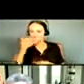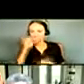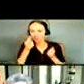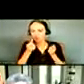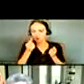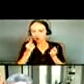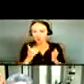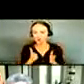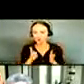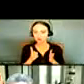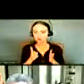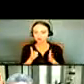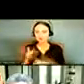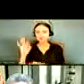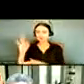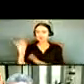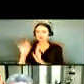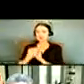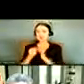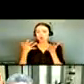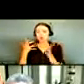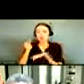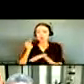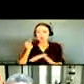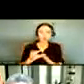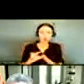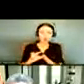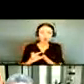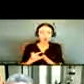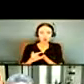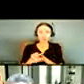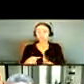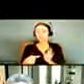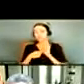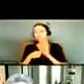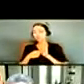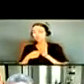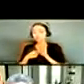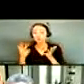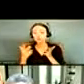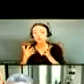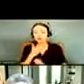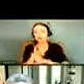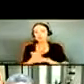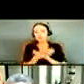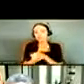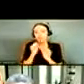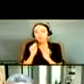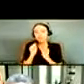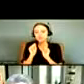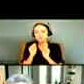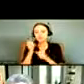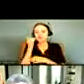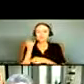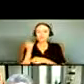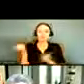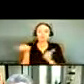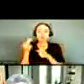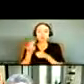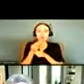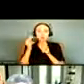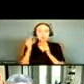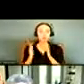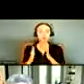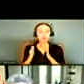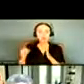There's considerable evidence that it enhances safety for users of the roads. So